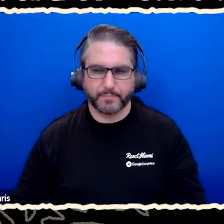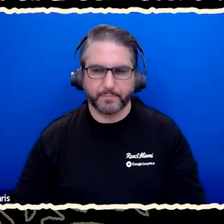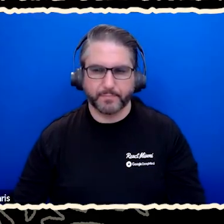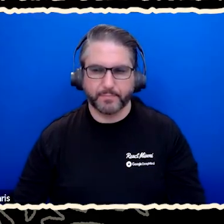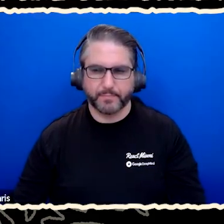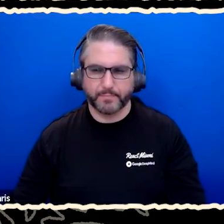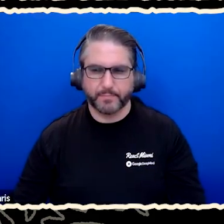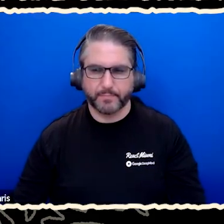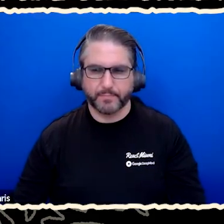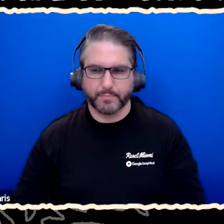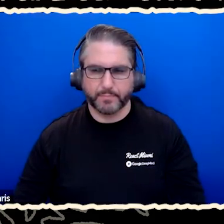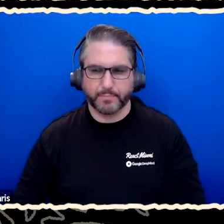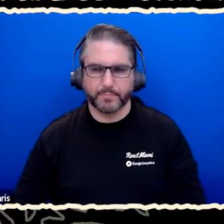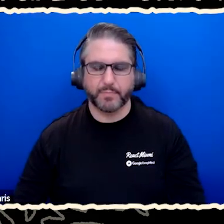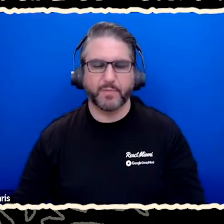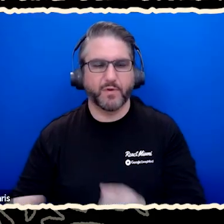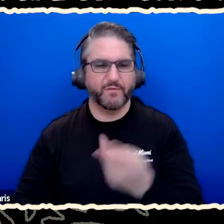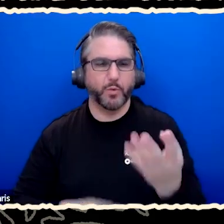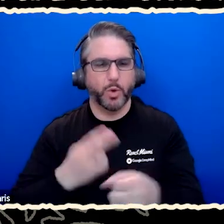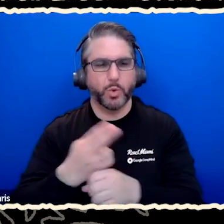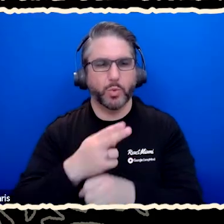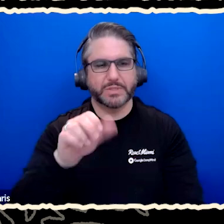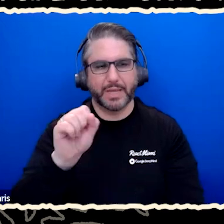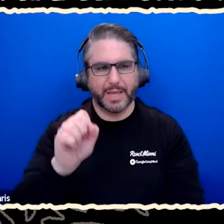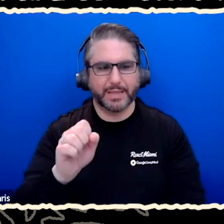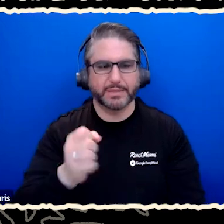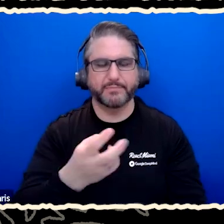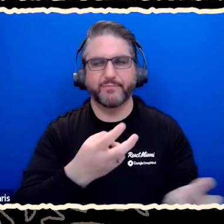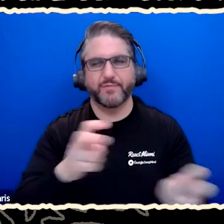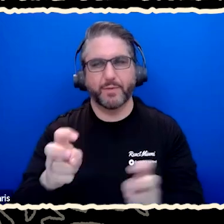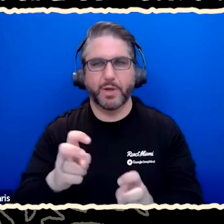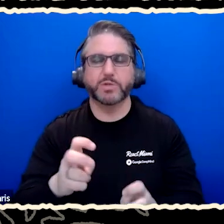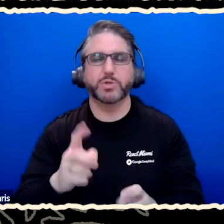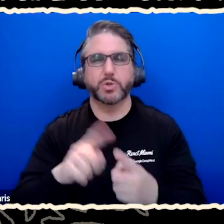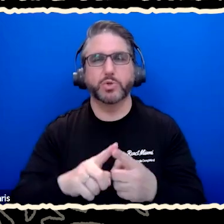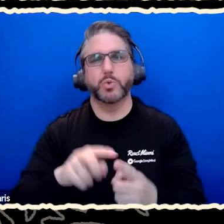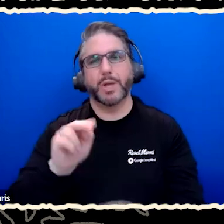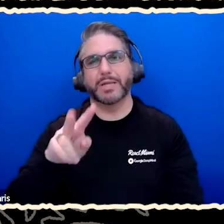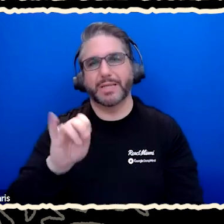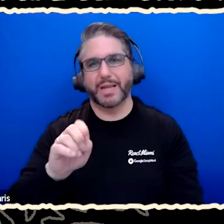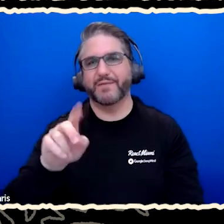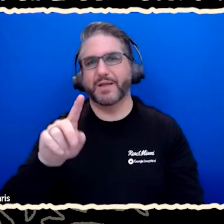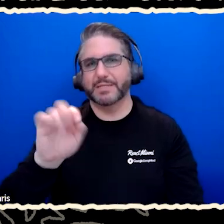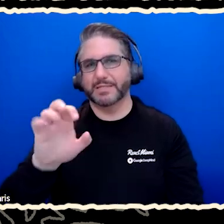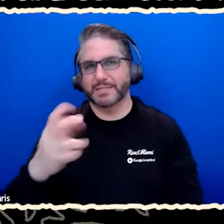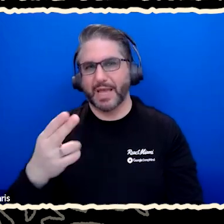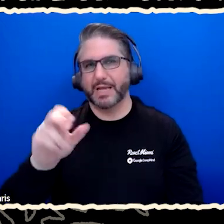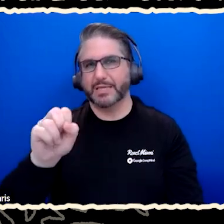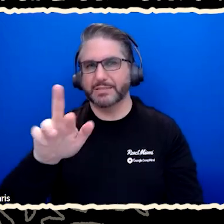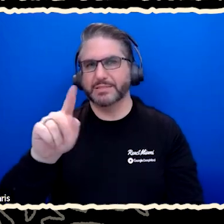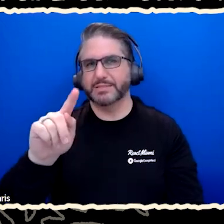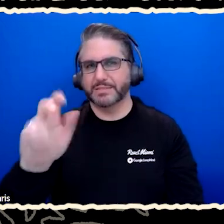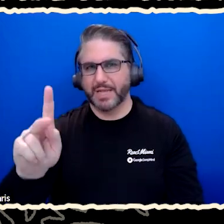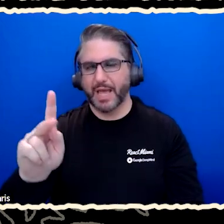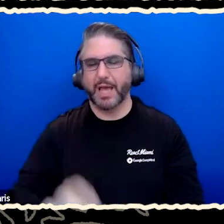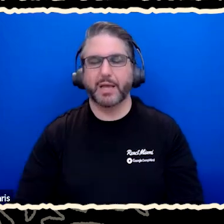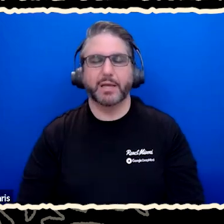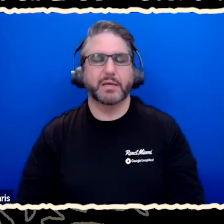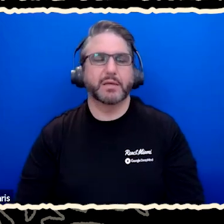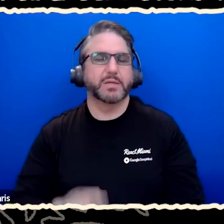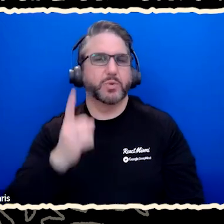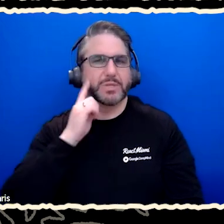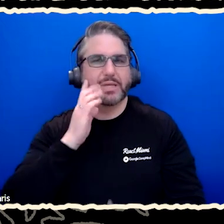common one is migration of an existing native application to React Native tech stack. So you can consider a, let's say,